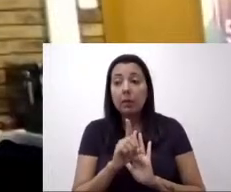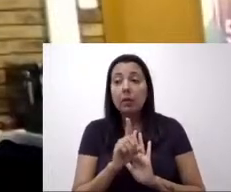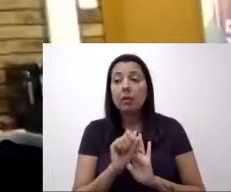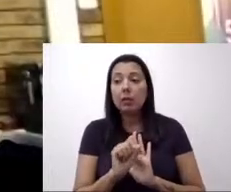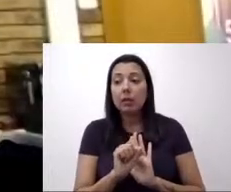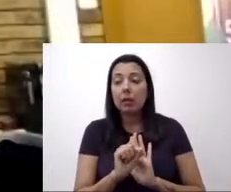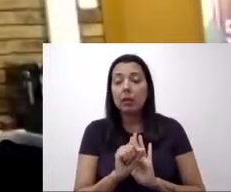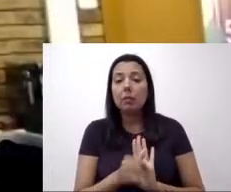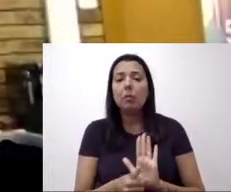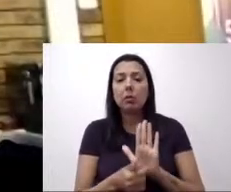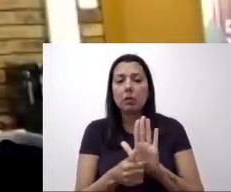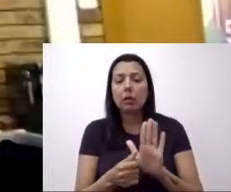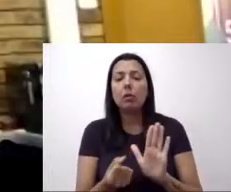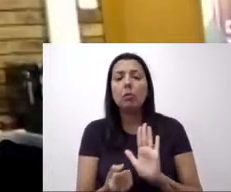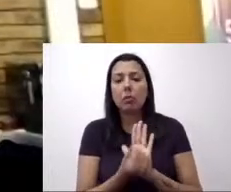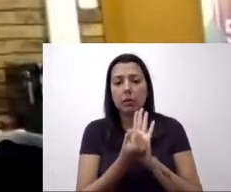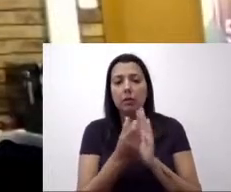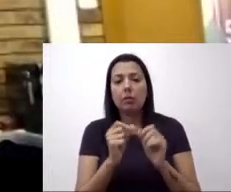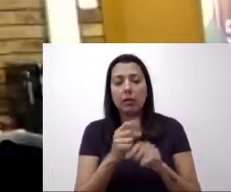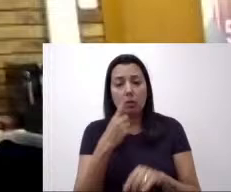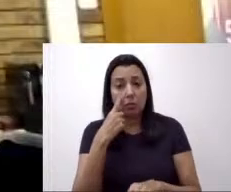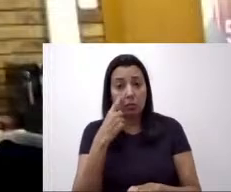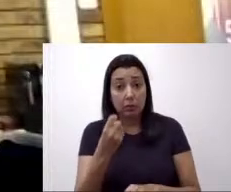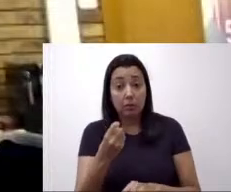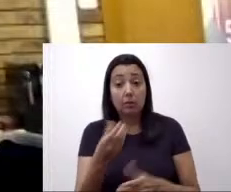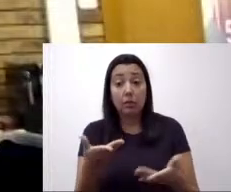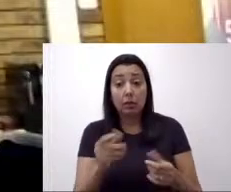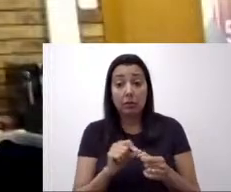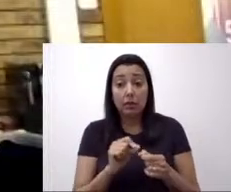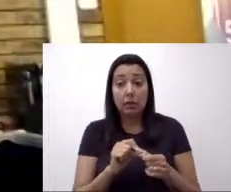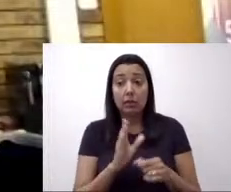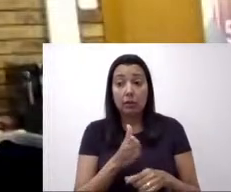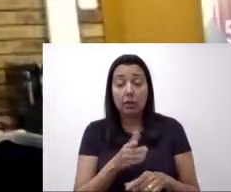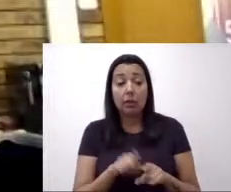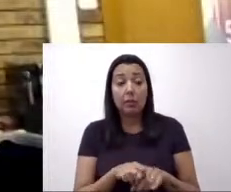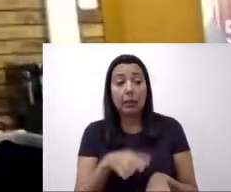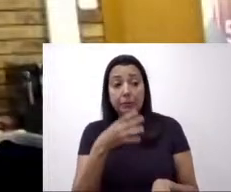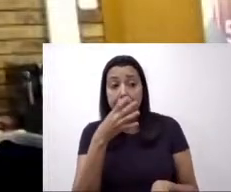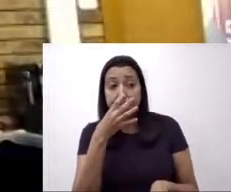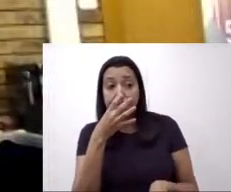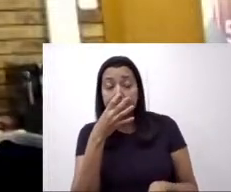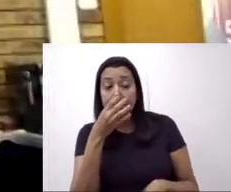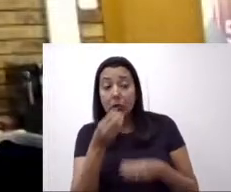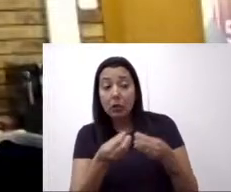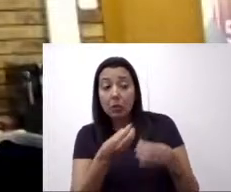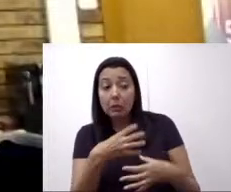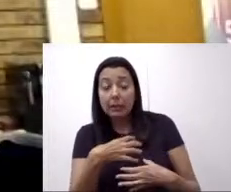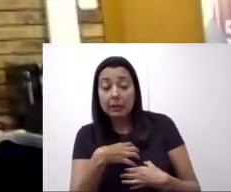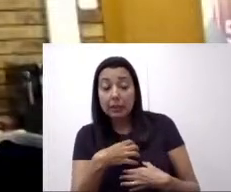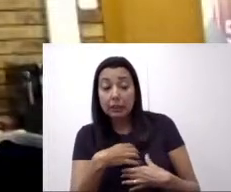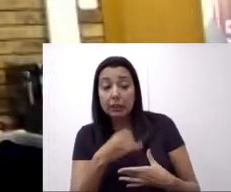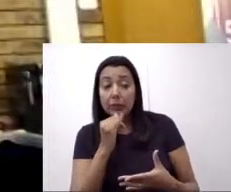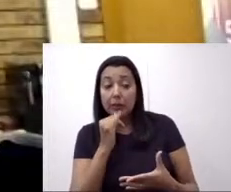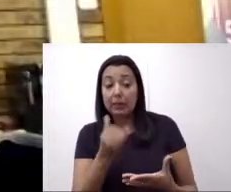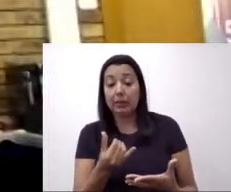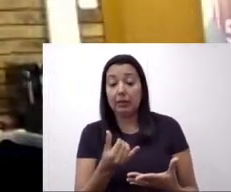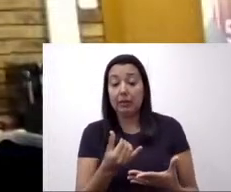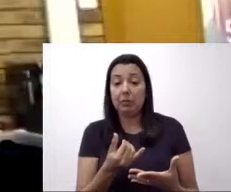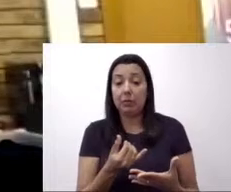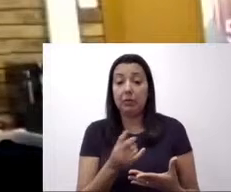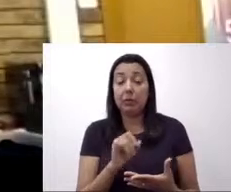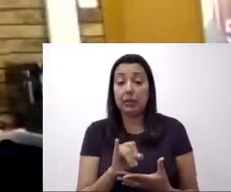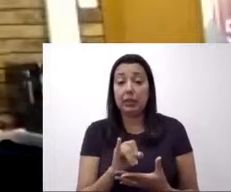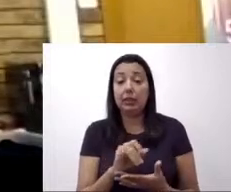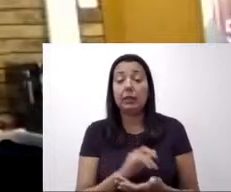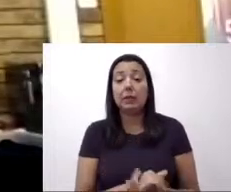observation. And I was fascinated by that in the sense that, for example, in the case of shale gas, there is a lot of advocacy